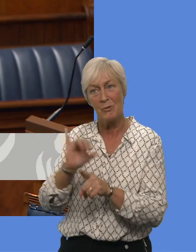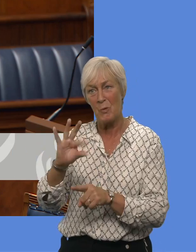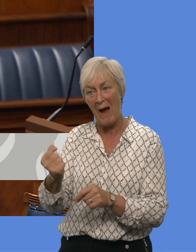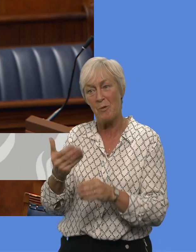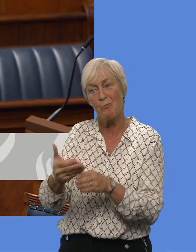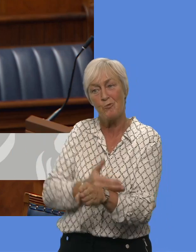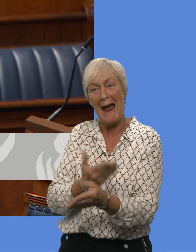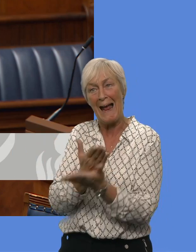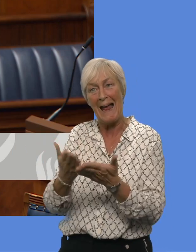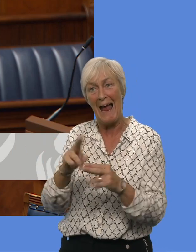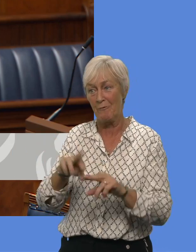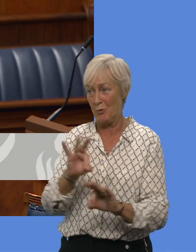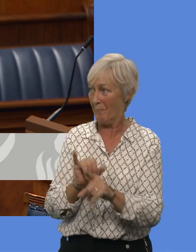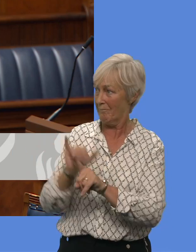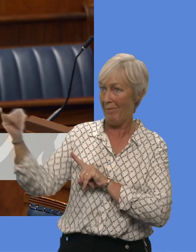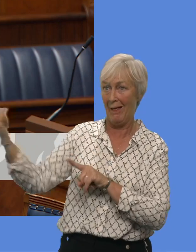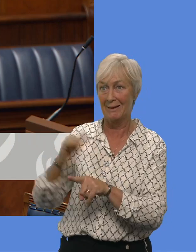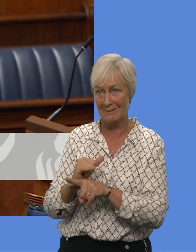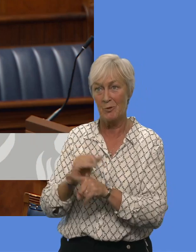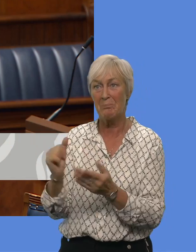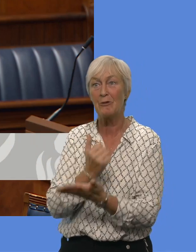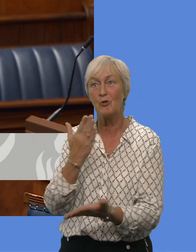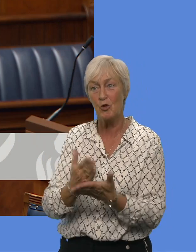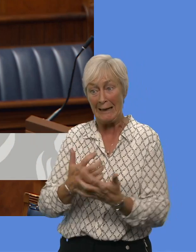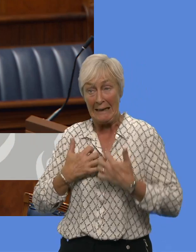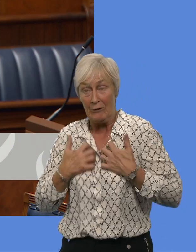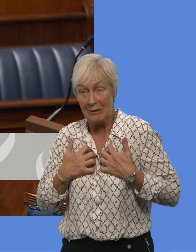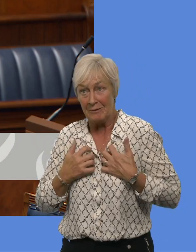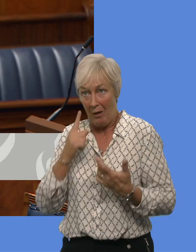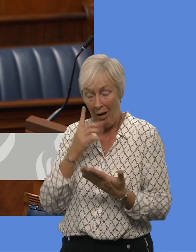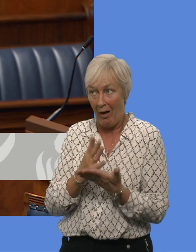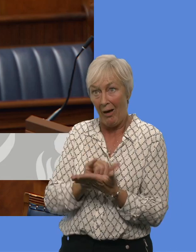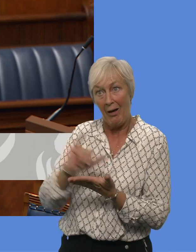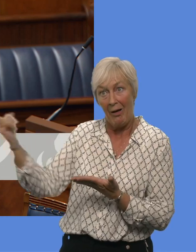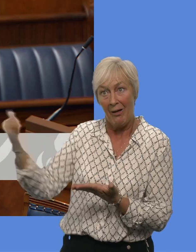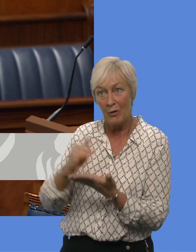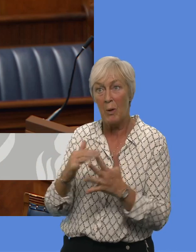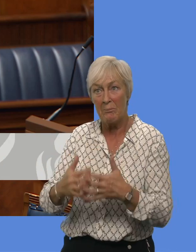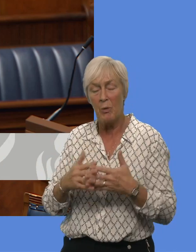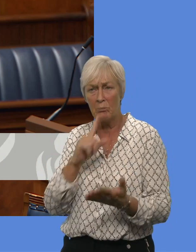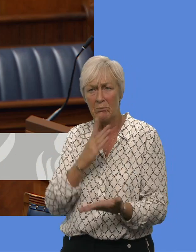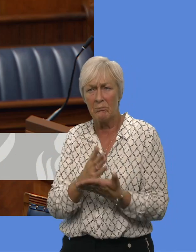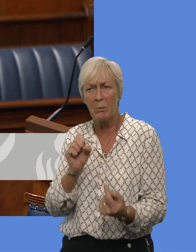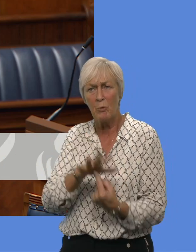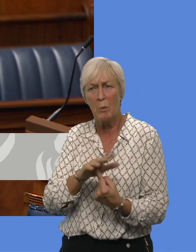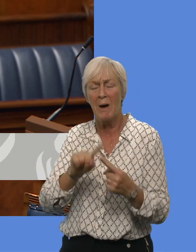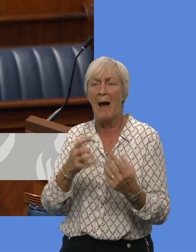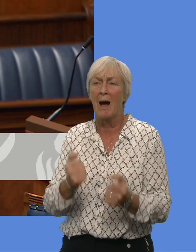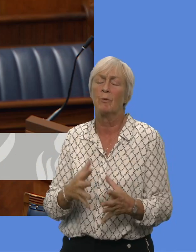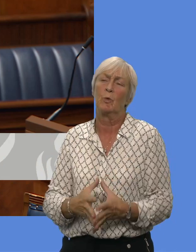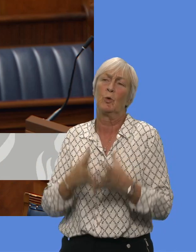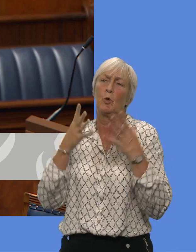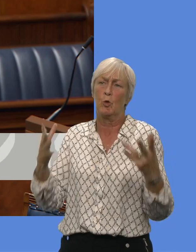if we don't have a direct flight. So trying to secure interest in that direct flight route would be important. But look, we have huge foreign